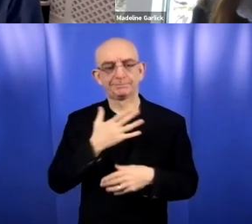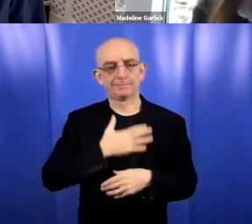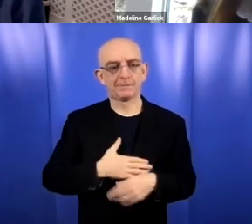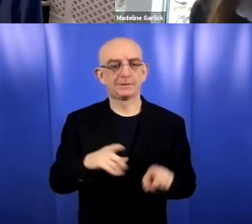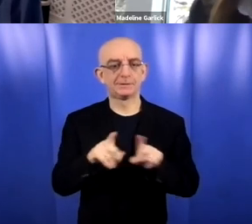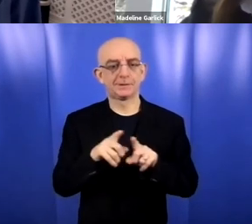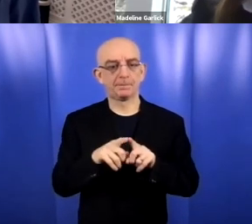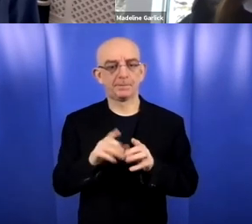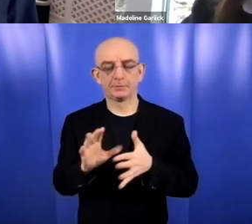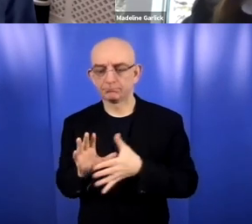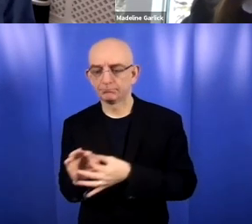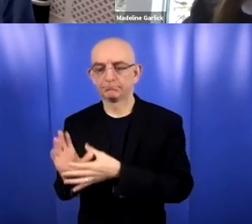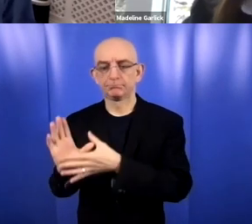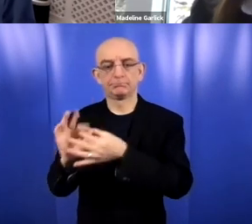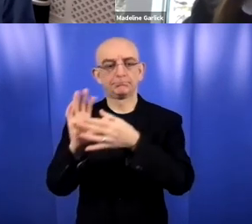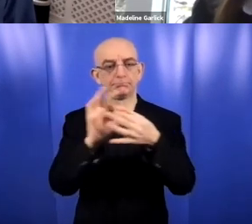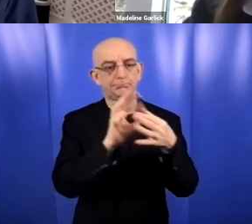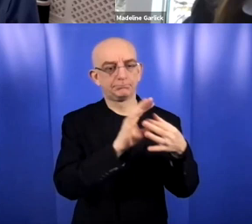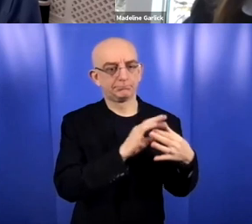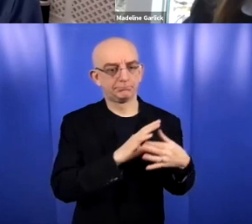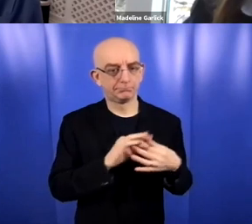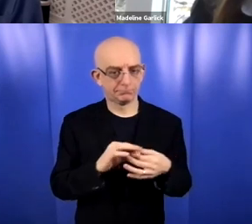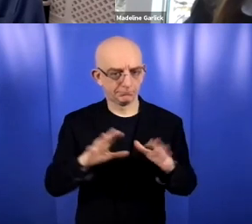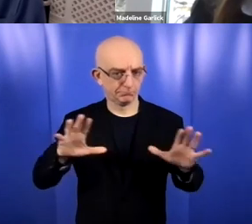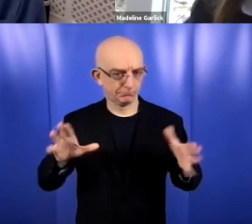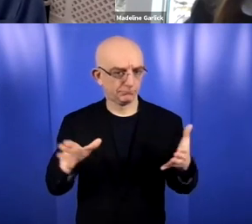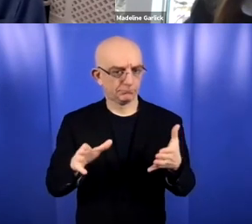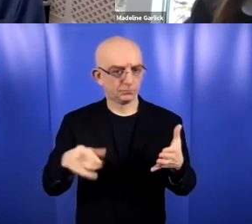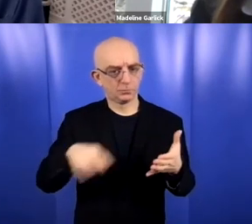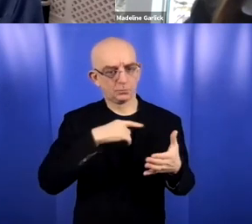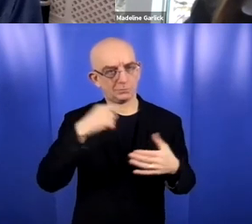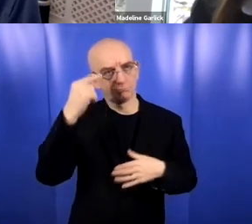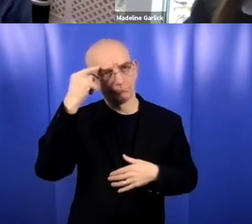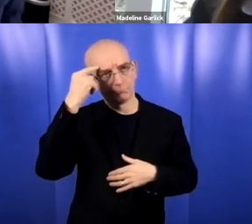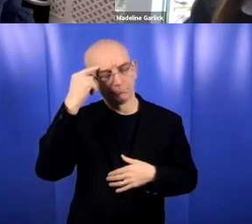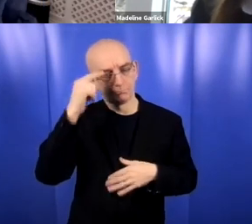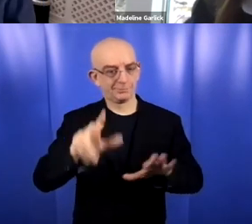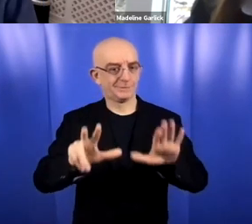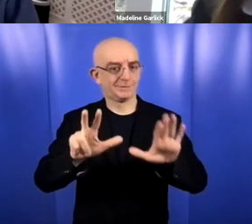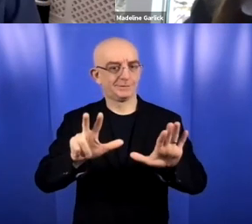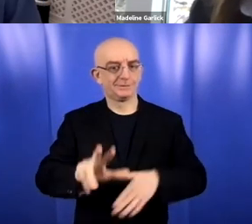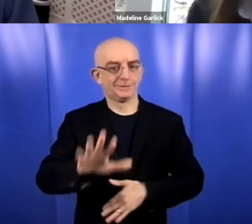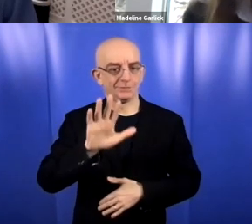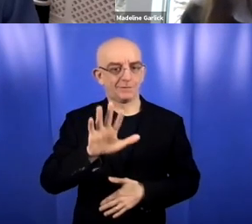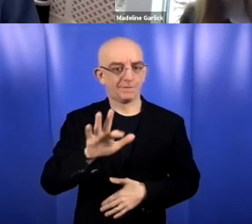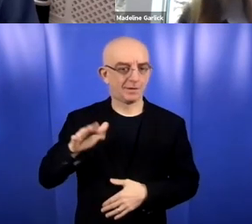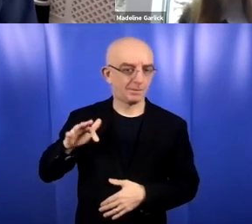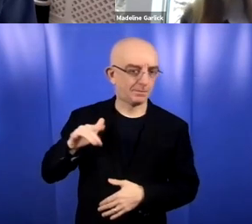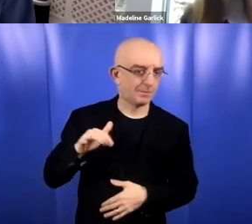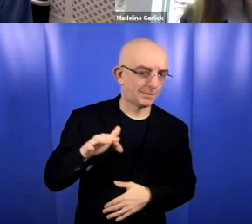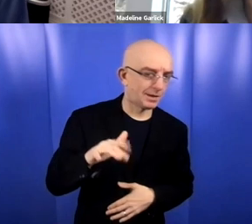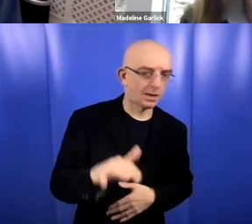okay, we need to make certain that states view this as something that